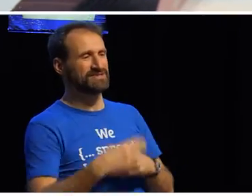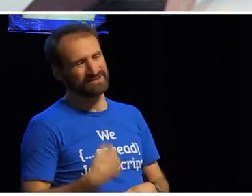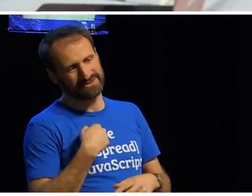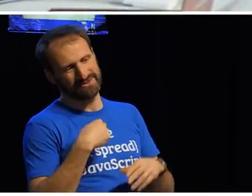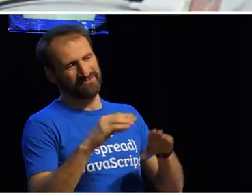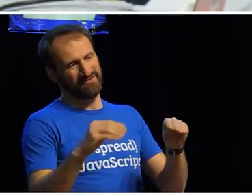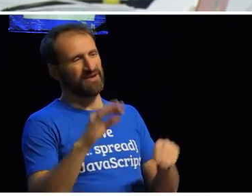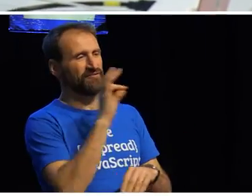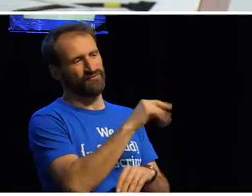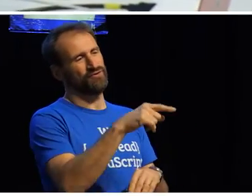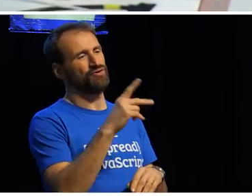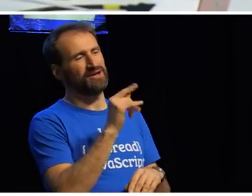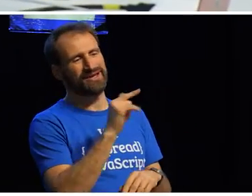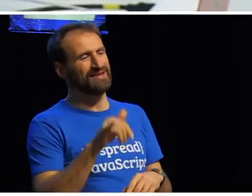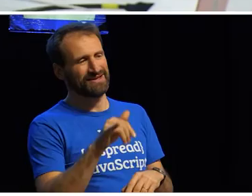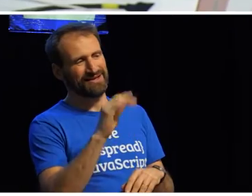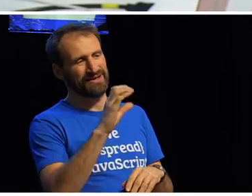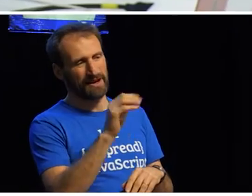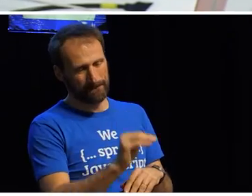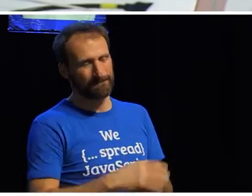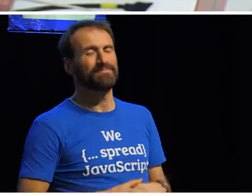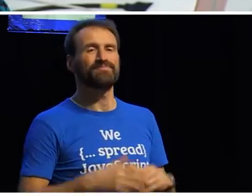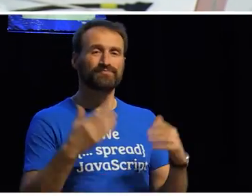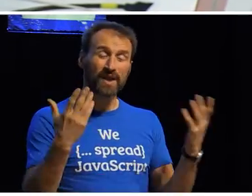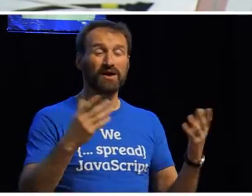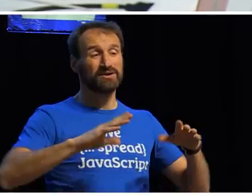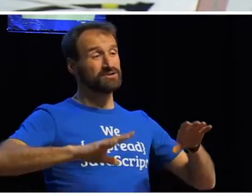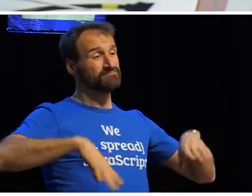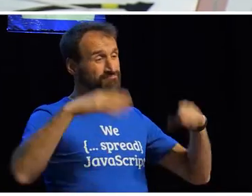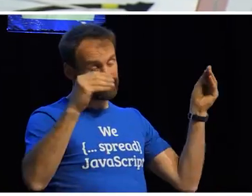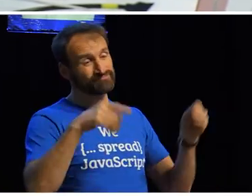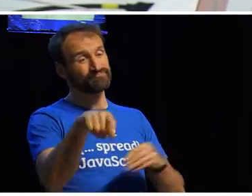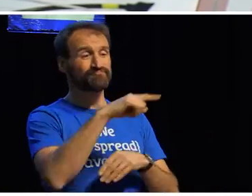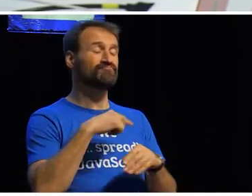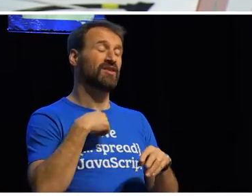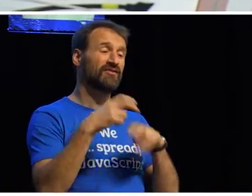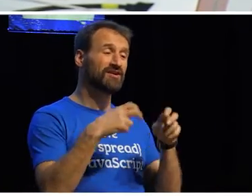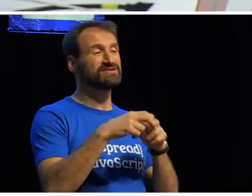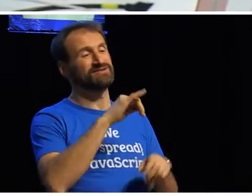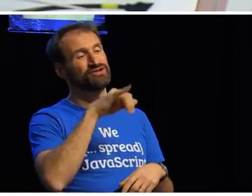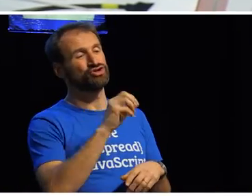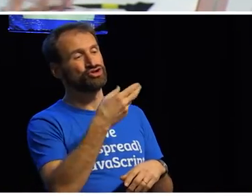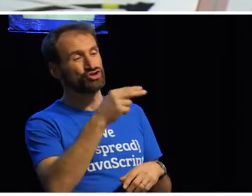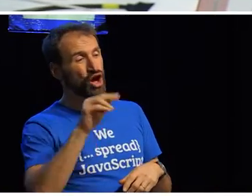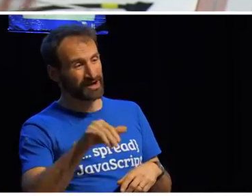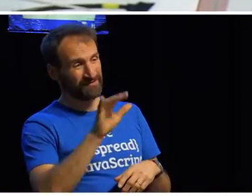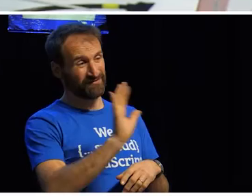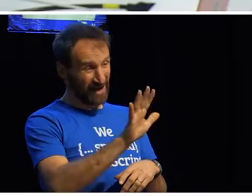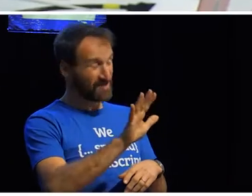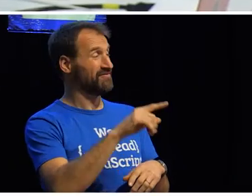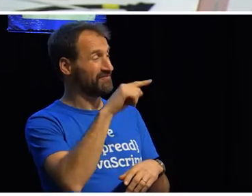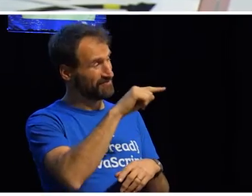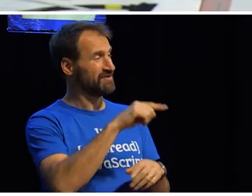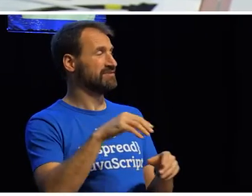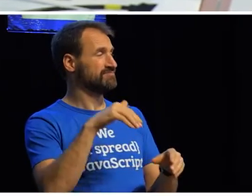KittyCam. So initially, using Johnny 5, requiring Johnny 5, just npm install